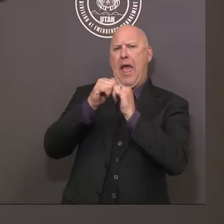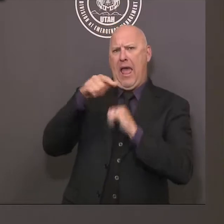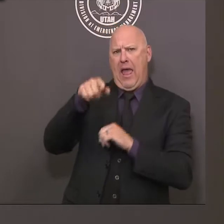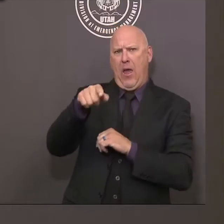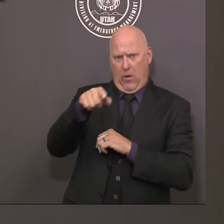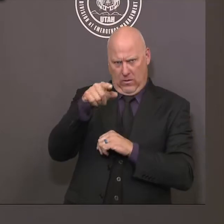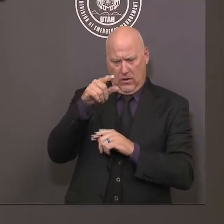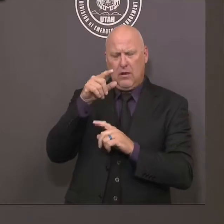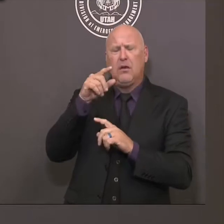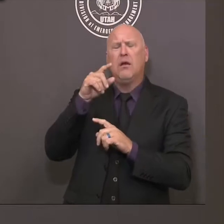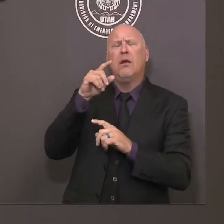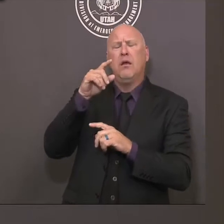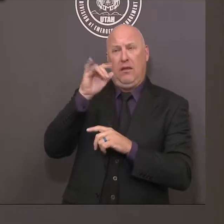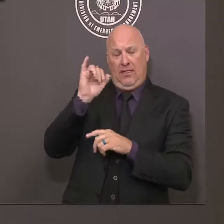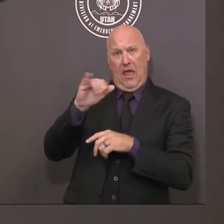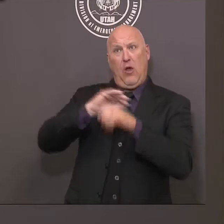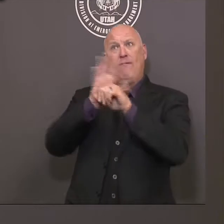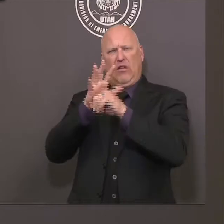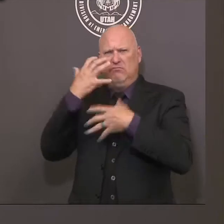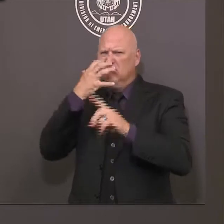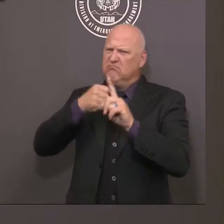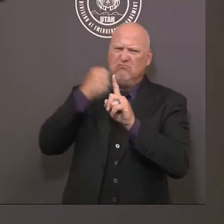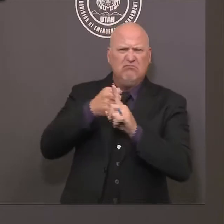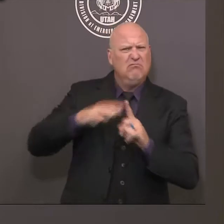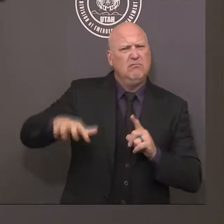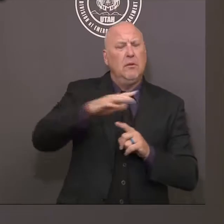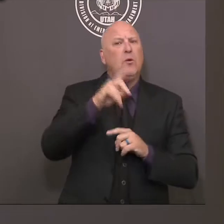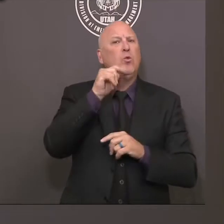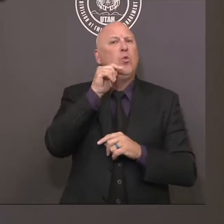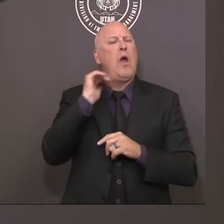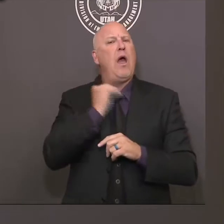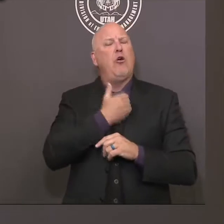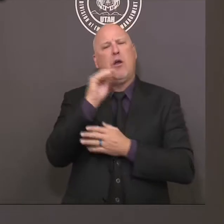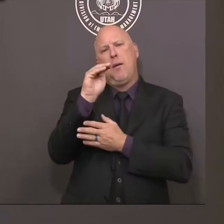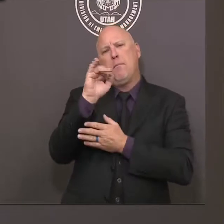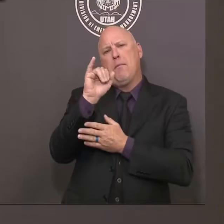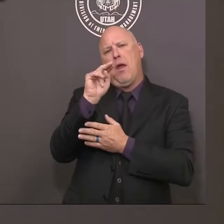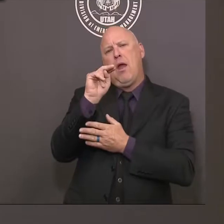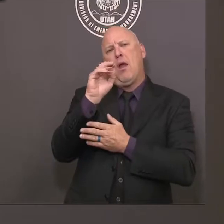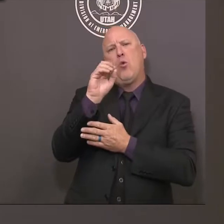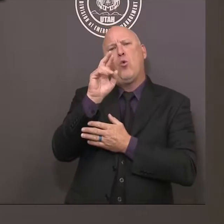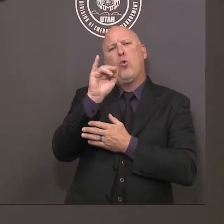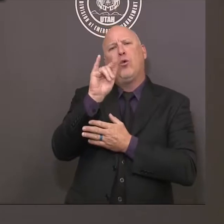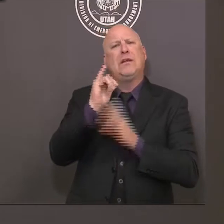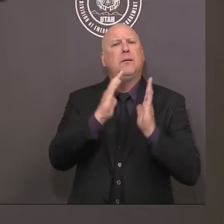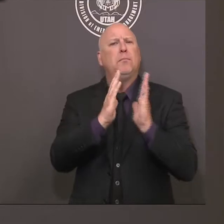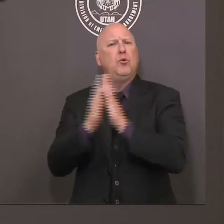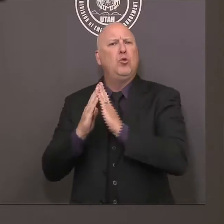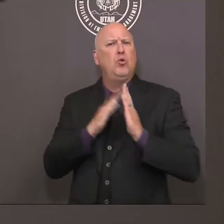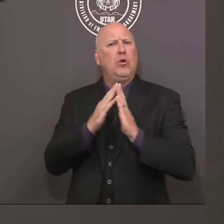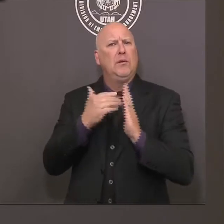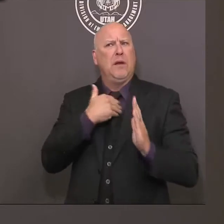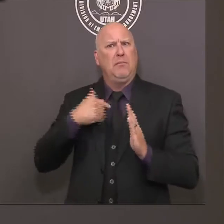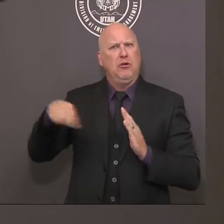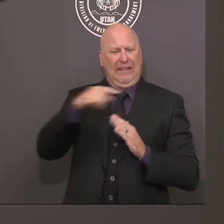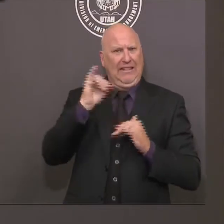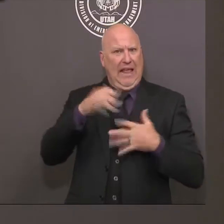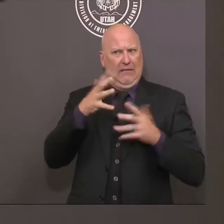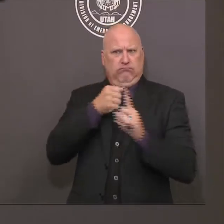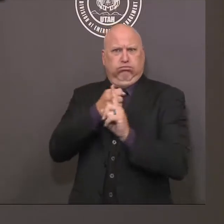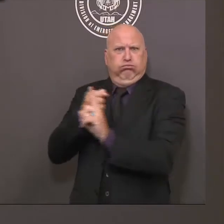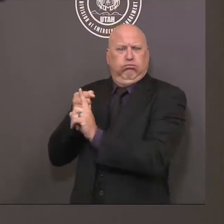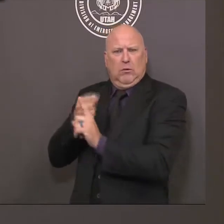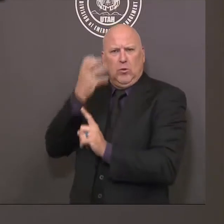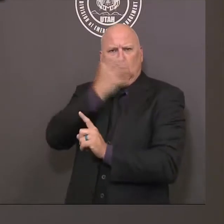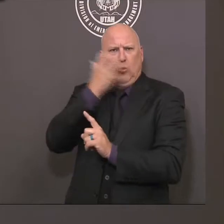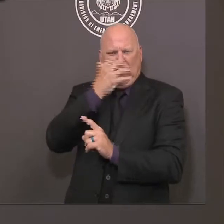to be harder hit than the rest of the population of the state. I'm certainly convinced that because we have a plan and we